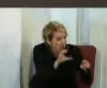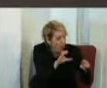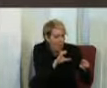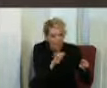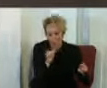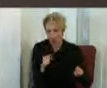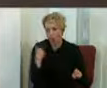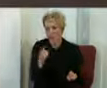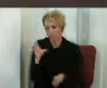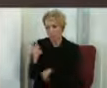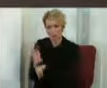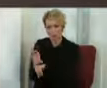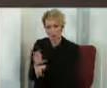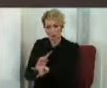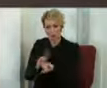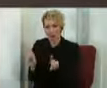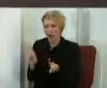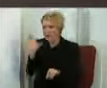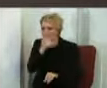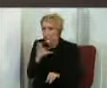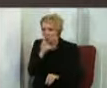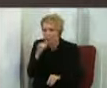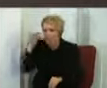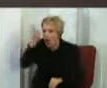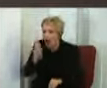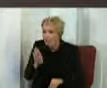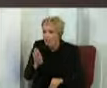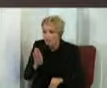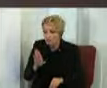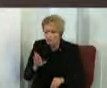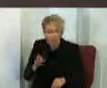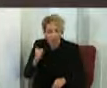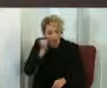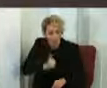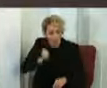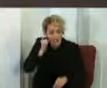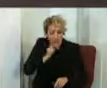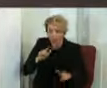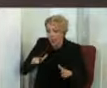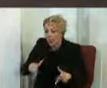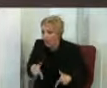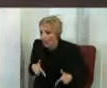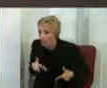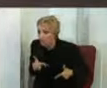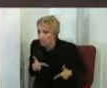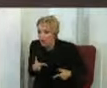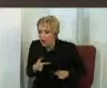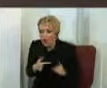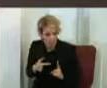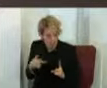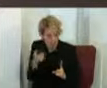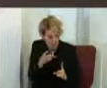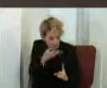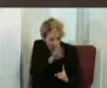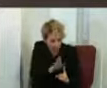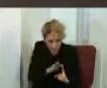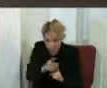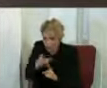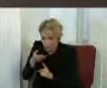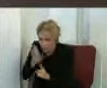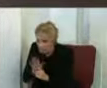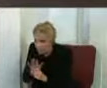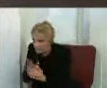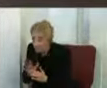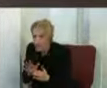in church, but we search all over the place for God in our ordinary daily living. It's kind of remarkable that there is so much